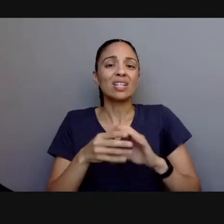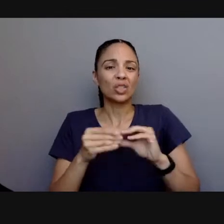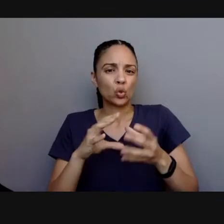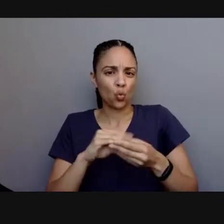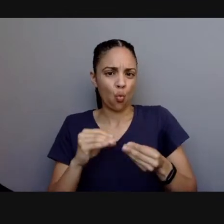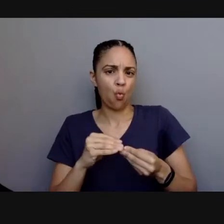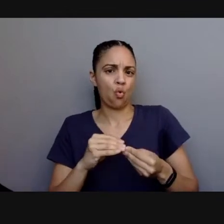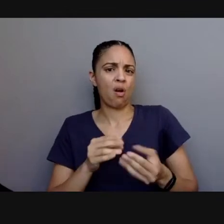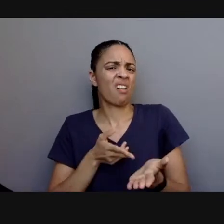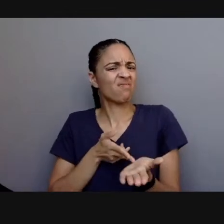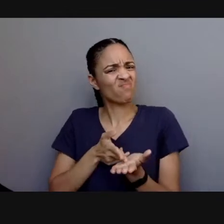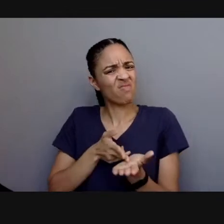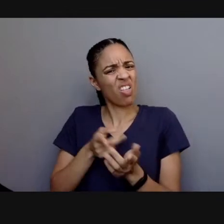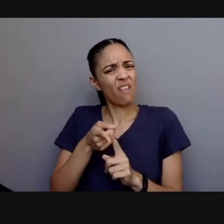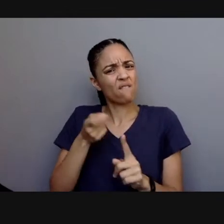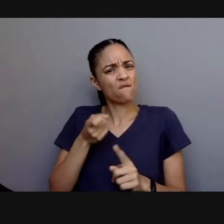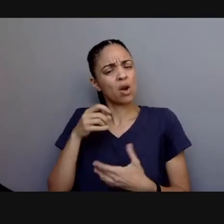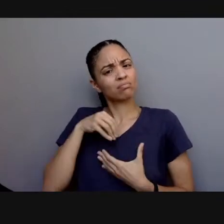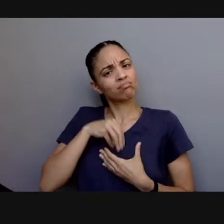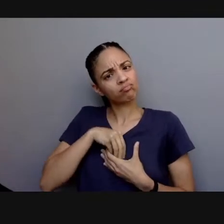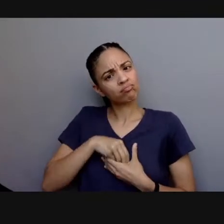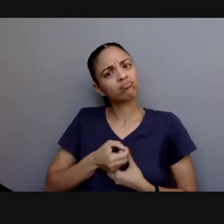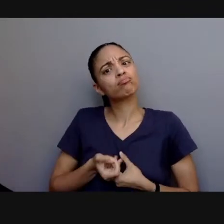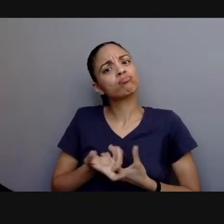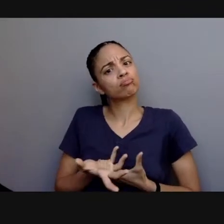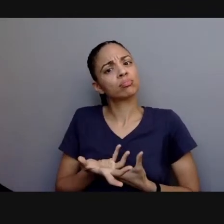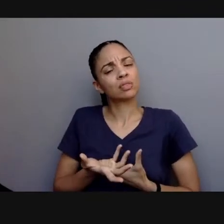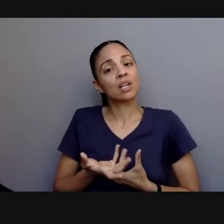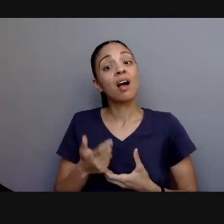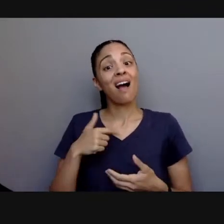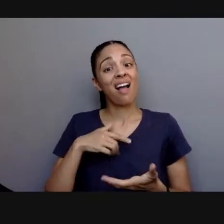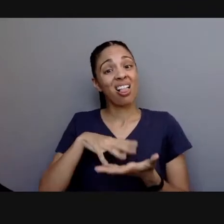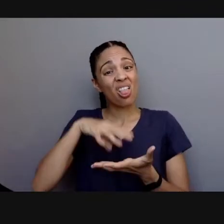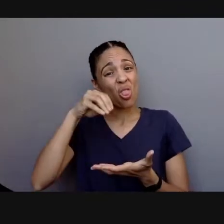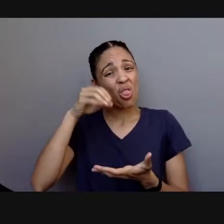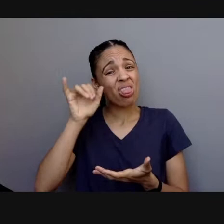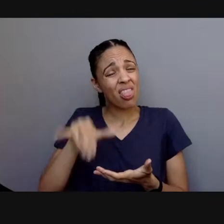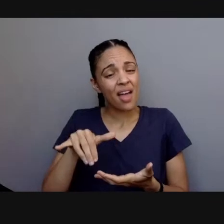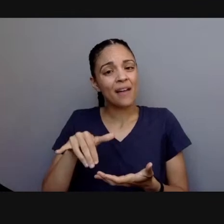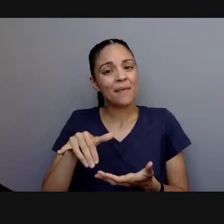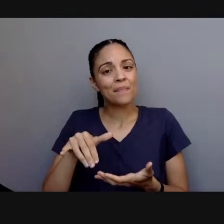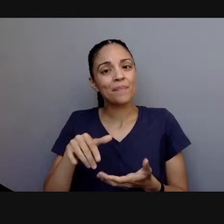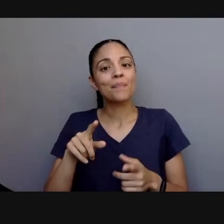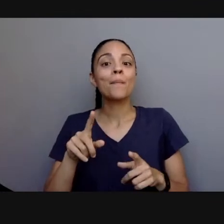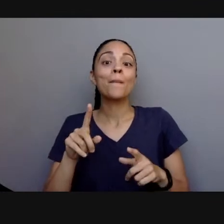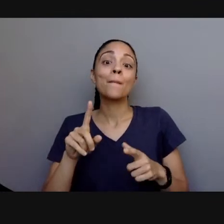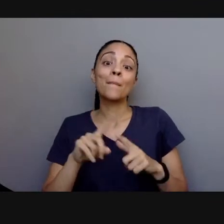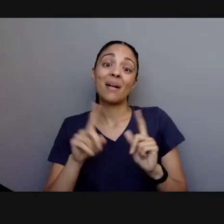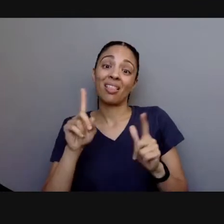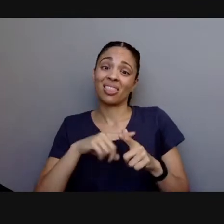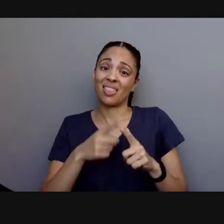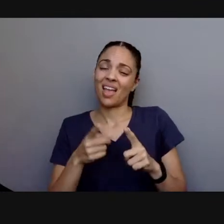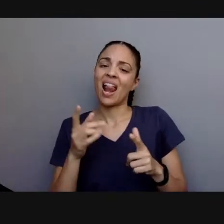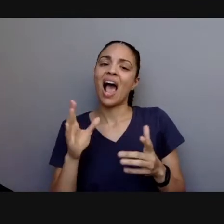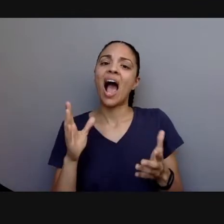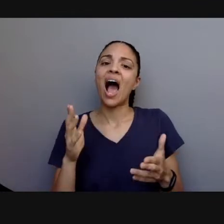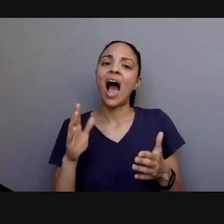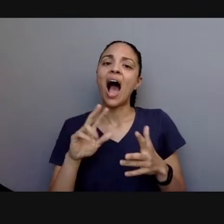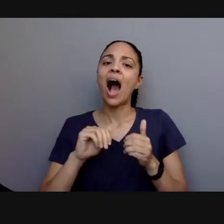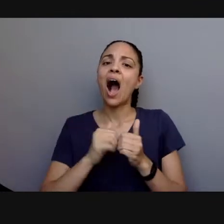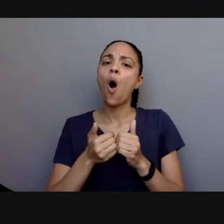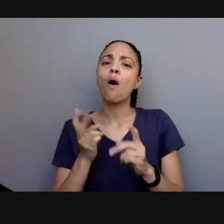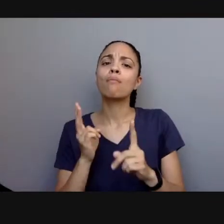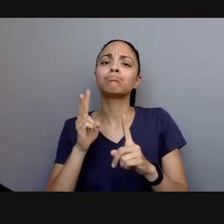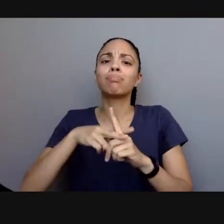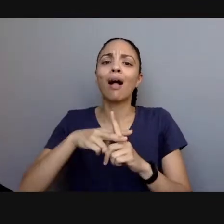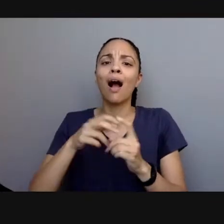authentically. So that's what I had to bring to the stage and learn how to do the same thing with my mouth and with words, and how to read a script and understand